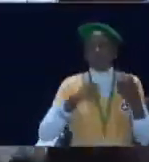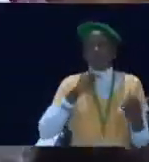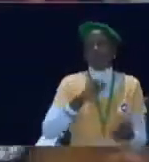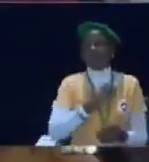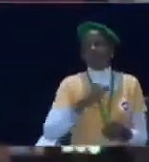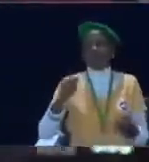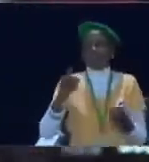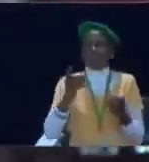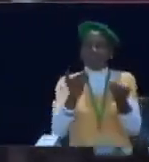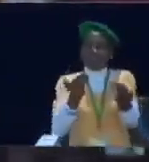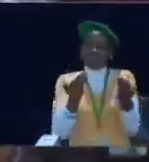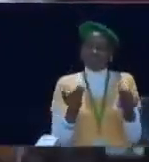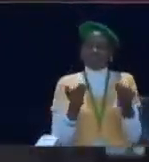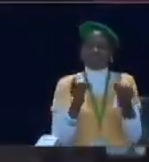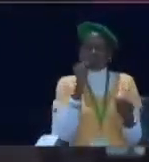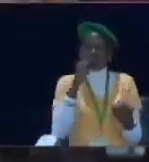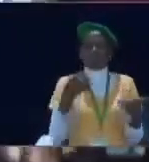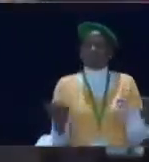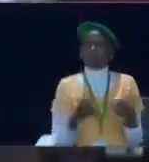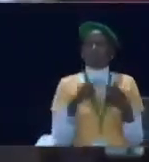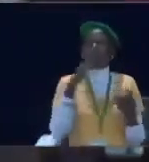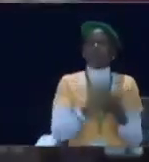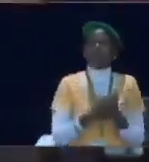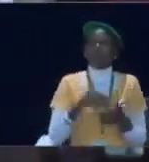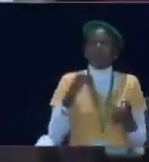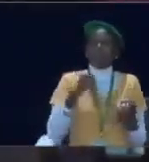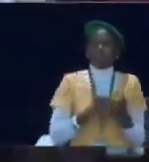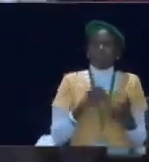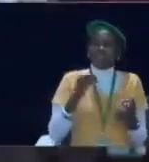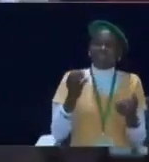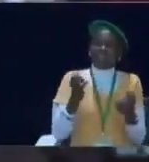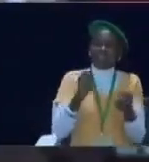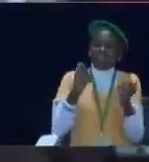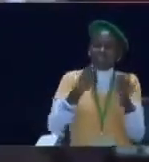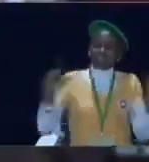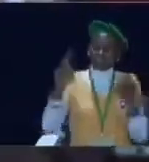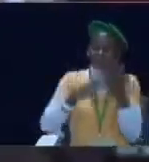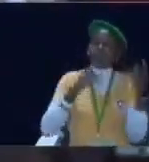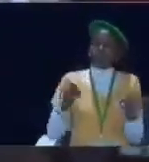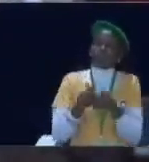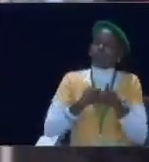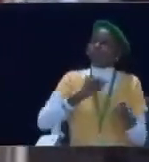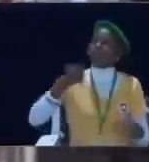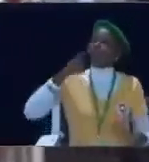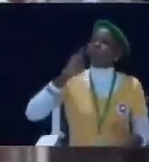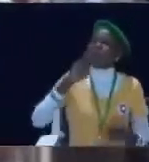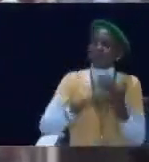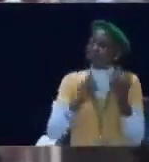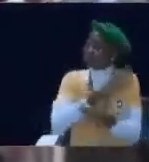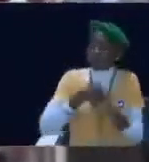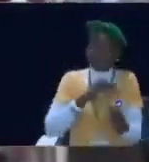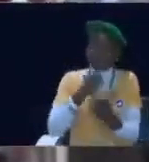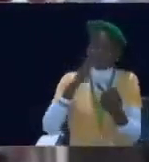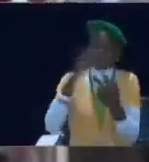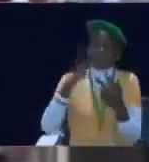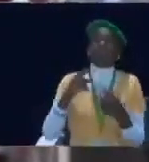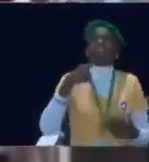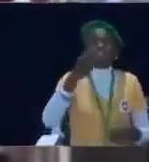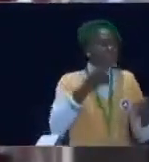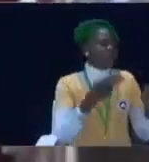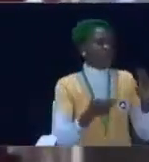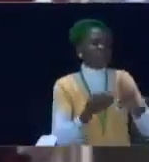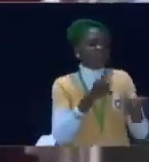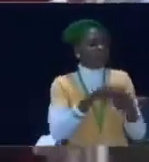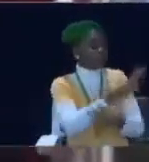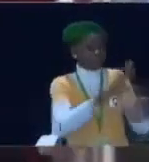a demand, I'm here to tell you that enlargement is also a commandment. You don't have a choice. Tell your neighbor, you don't